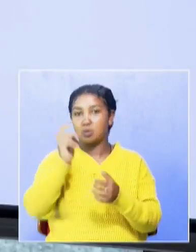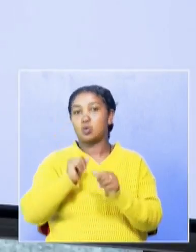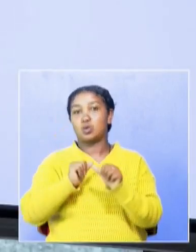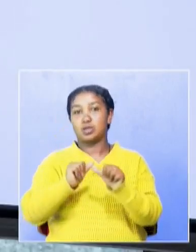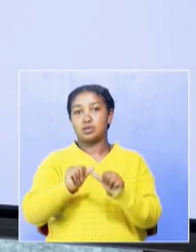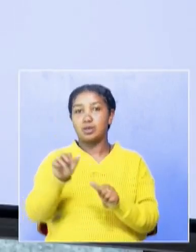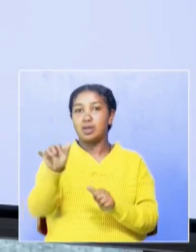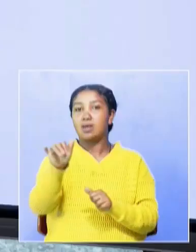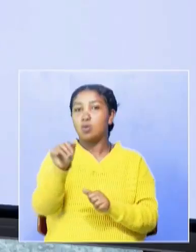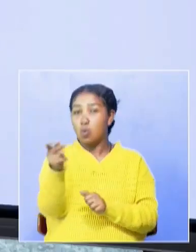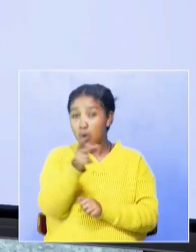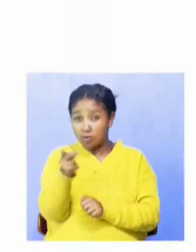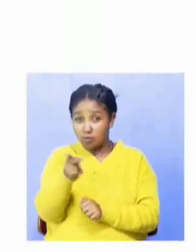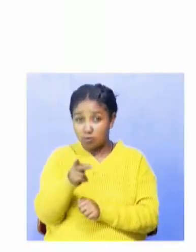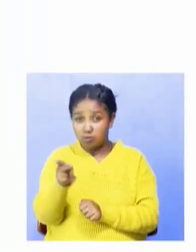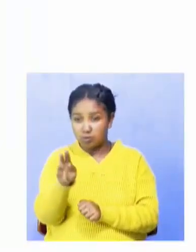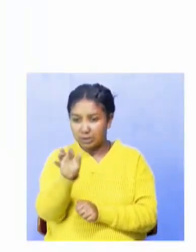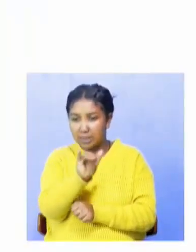Both of them